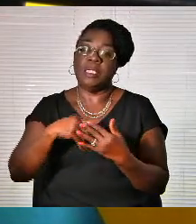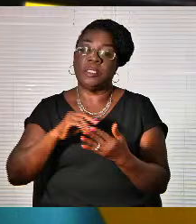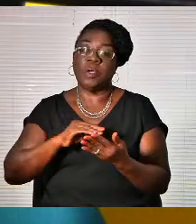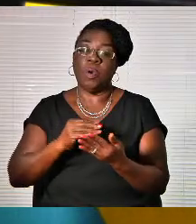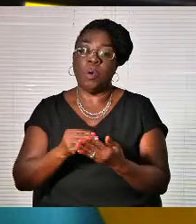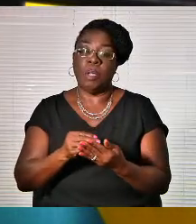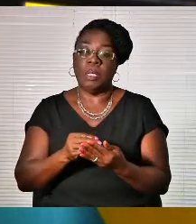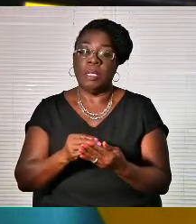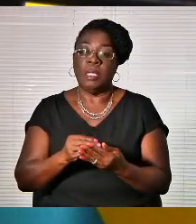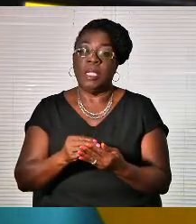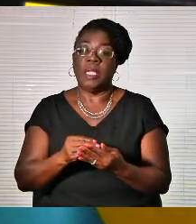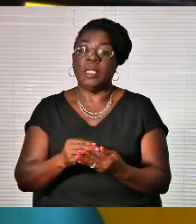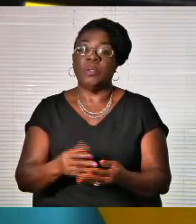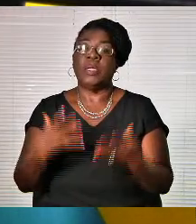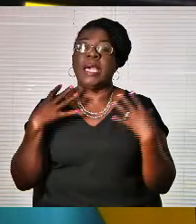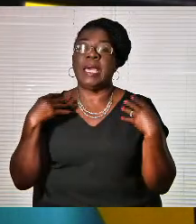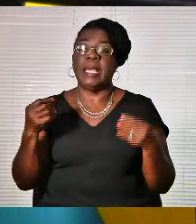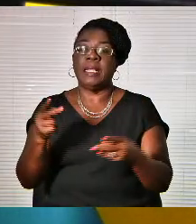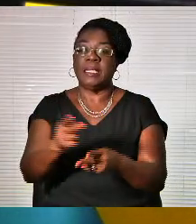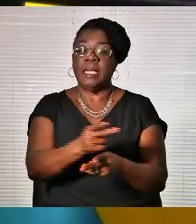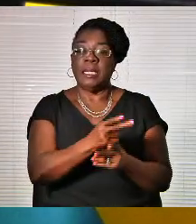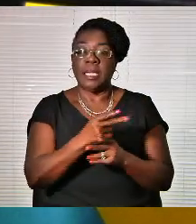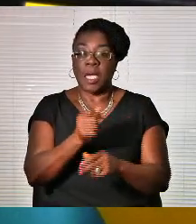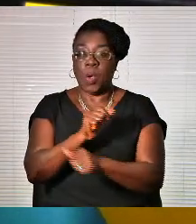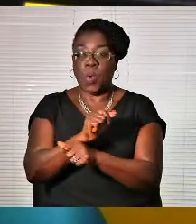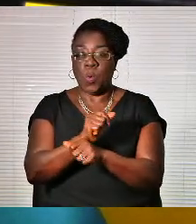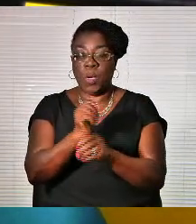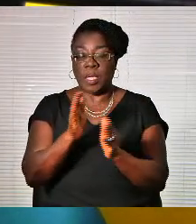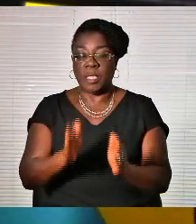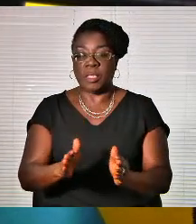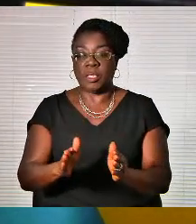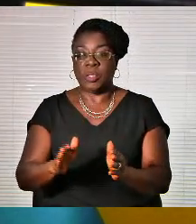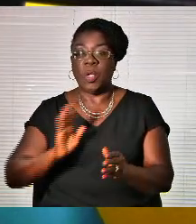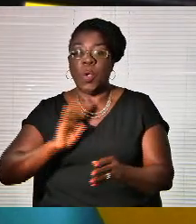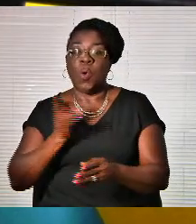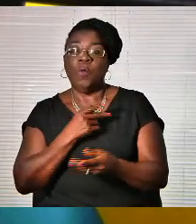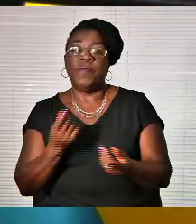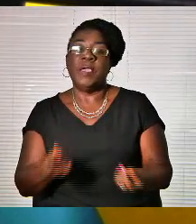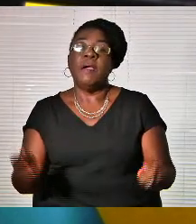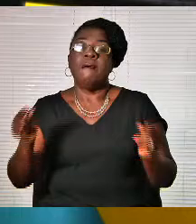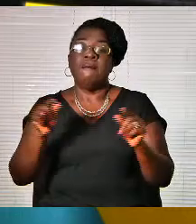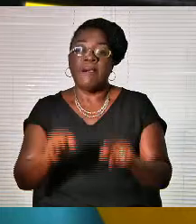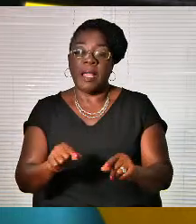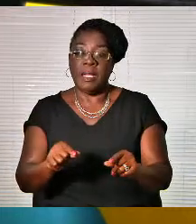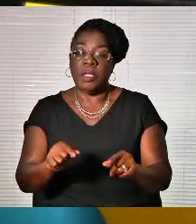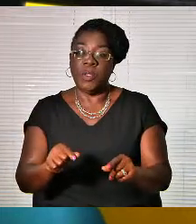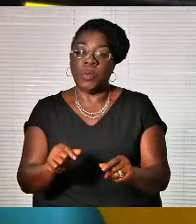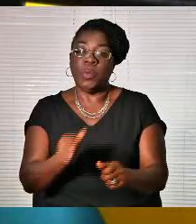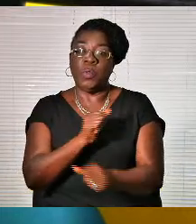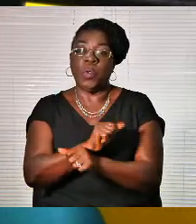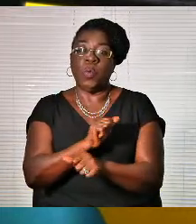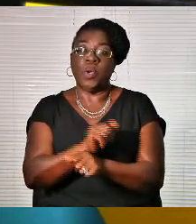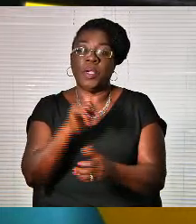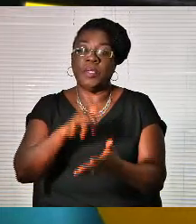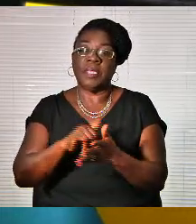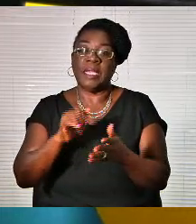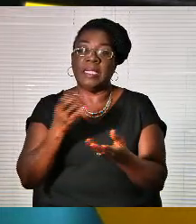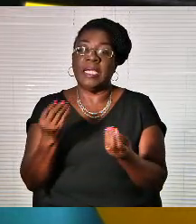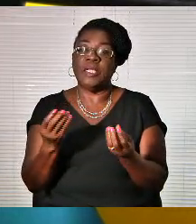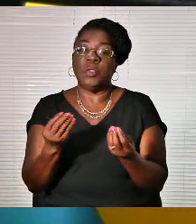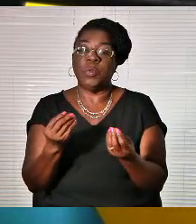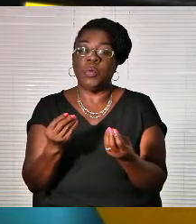including our healthcare workers. We value the personal sacrifice that our healthcare and frontline workers exhibit